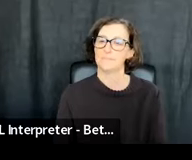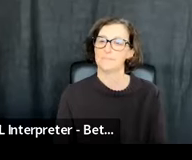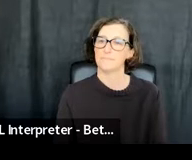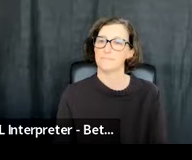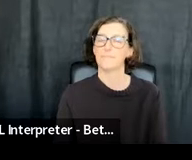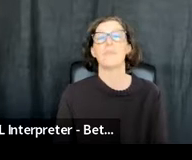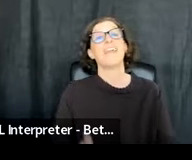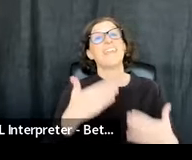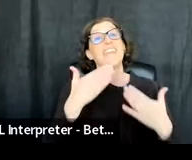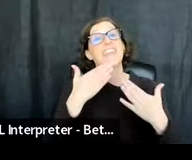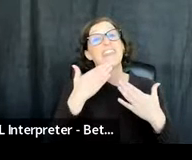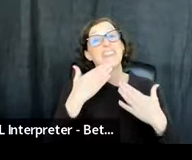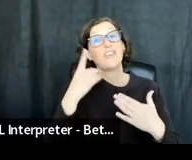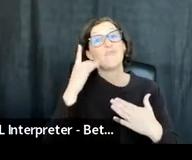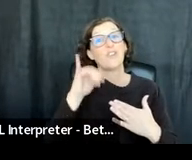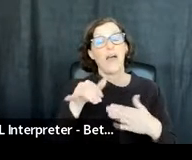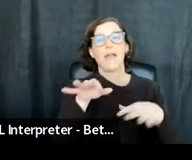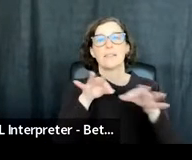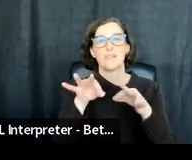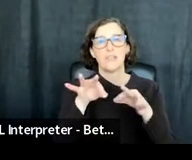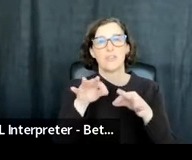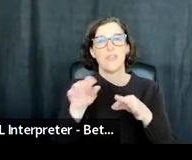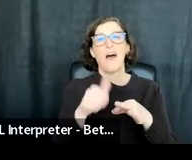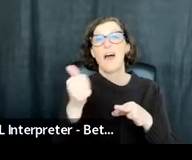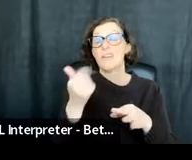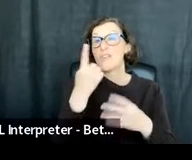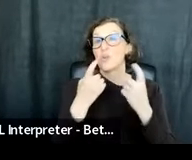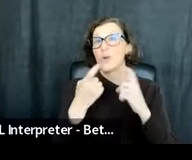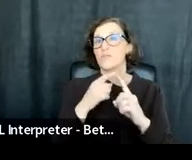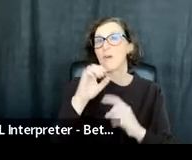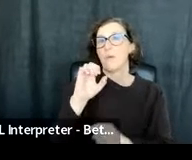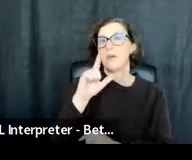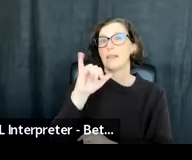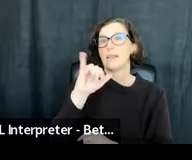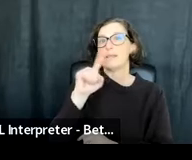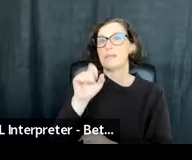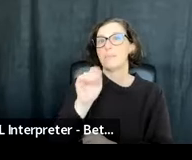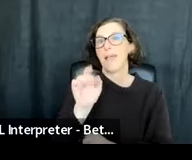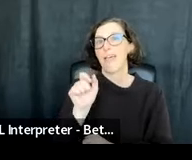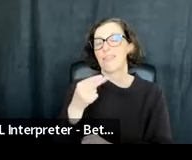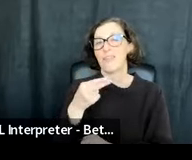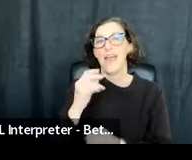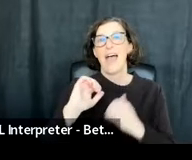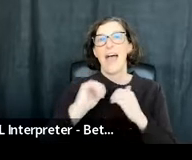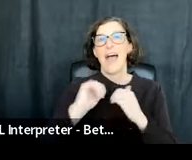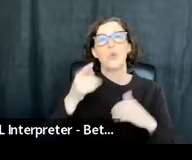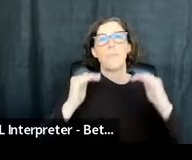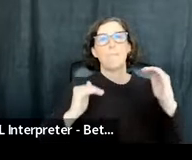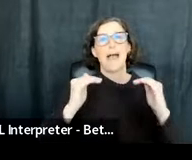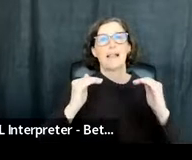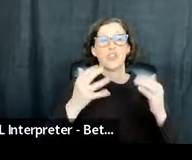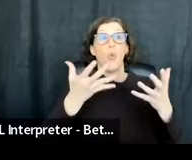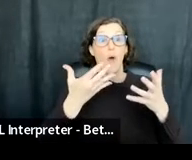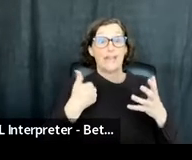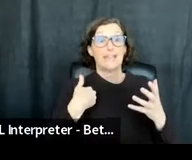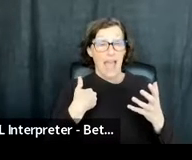Thanks, guys, for that explanation. Now we have another question. This is from Elizabeth. It says, how do you balance the desire to have the compatible equipment